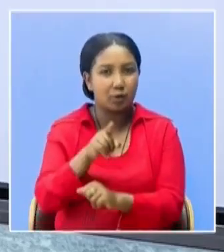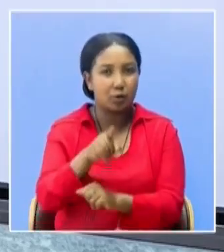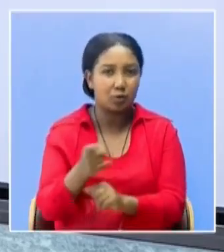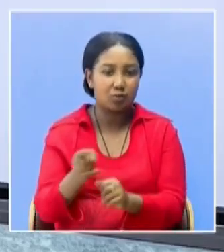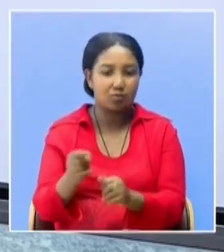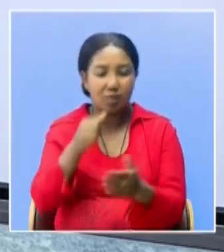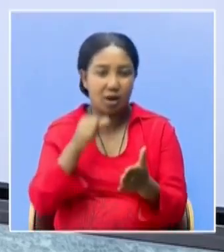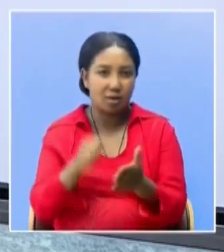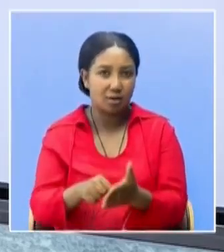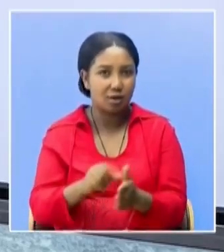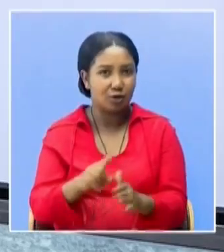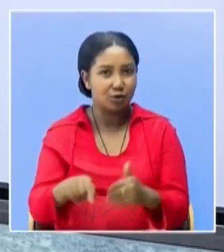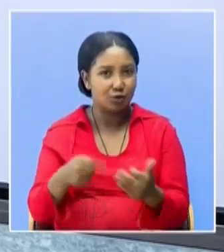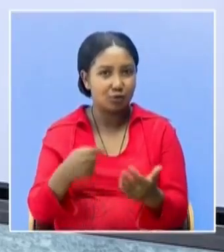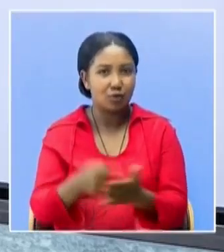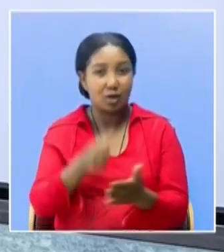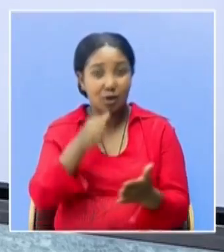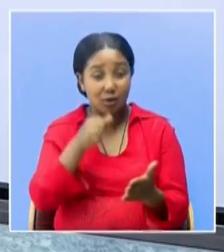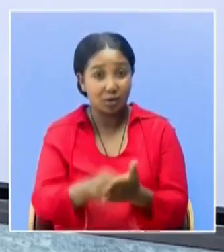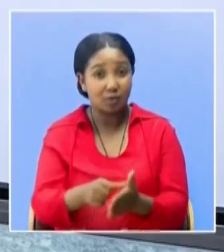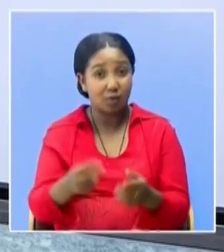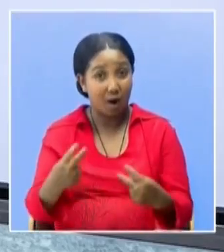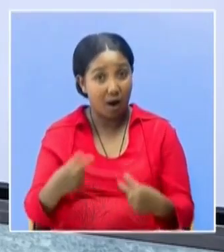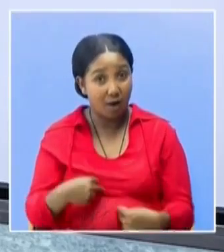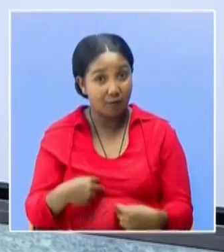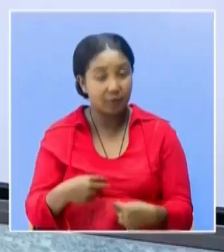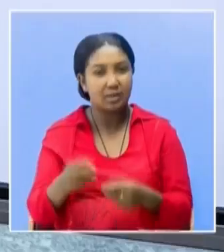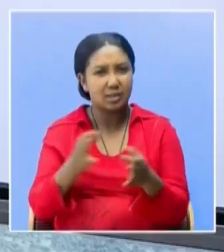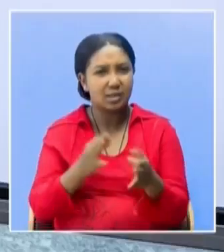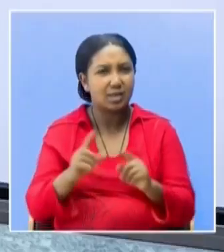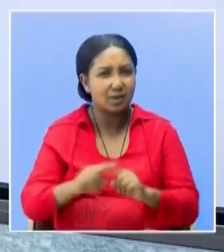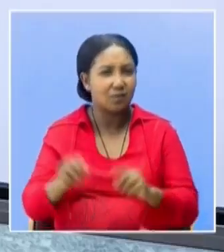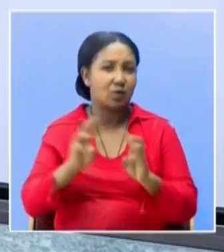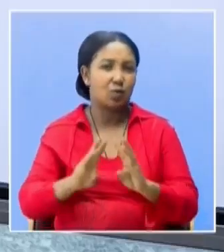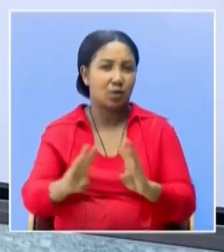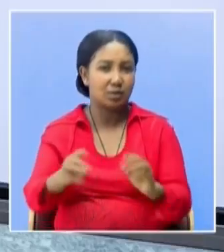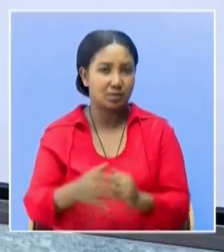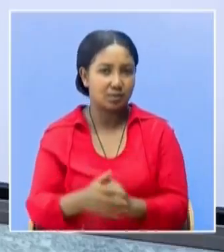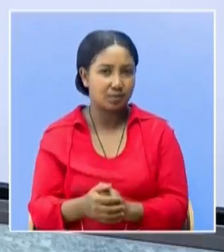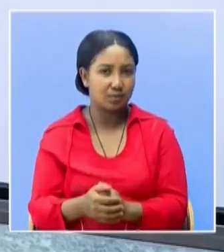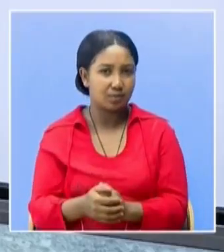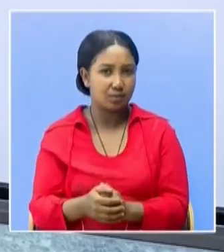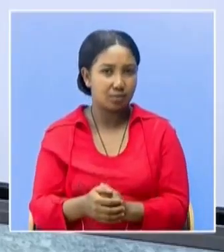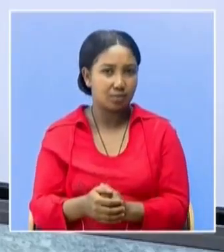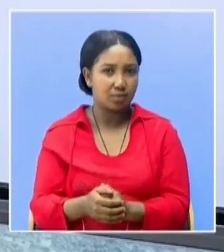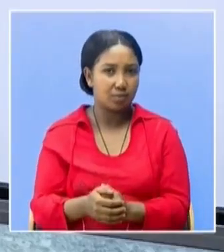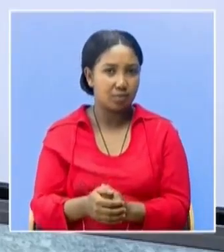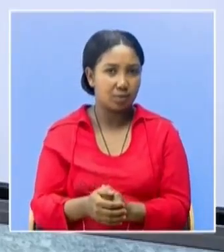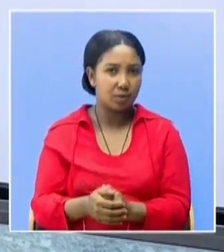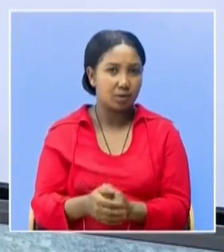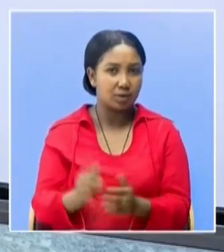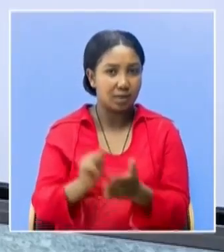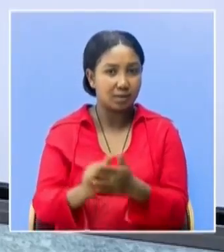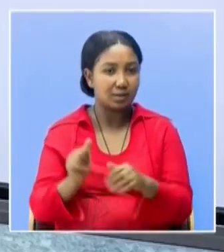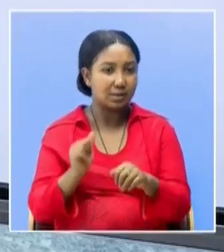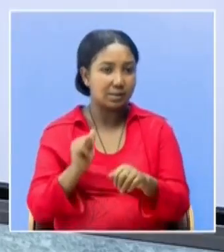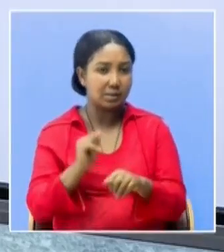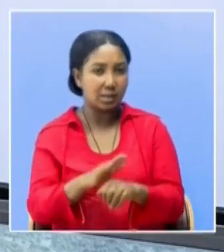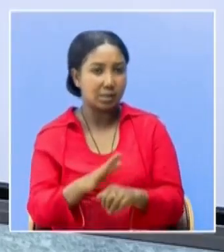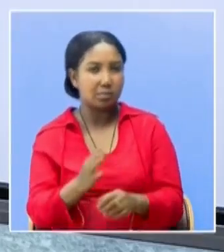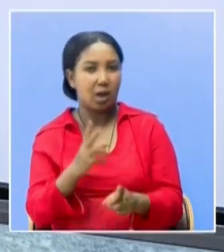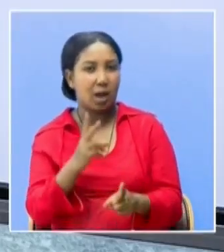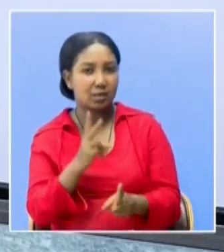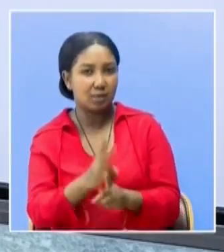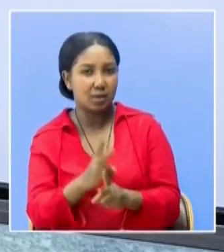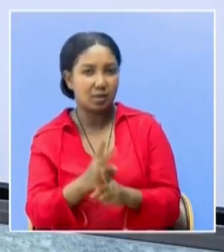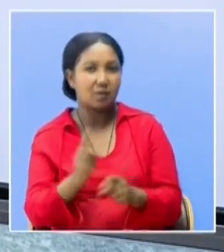letter. So your letter has to be described in different ways. Yeah, that's things you are expecting